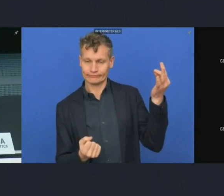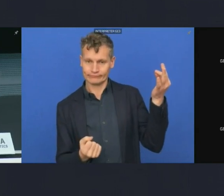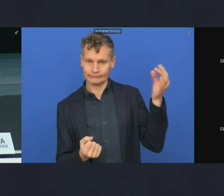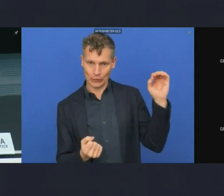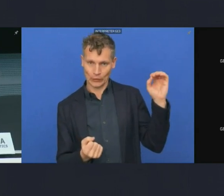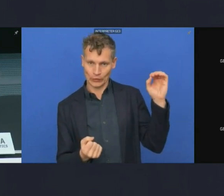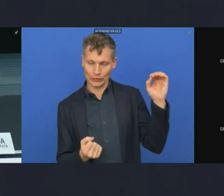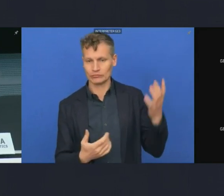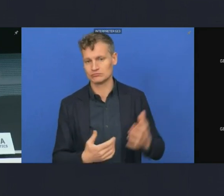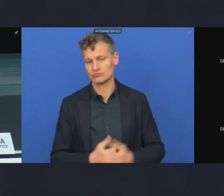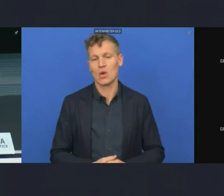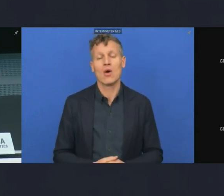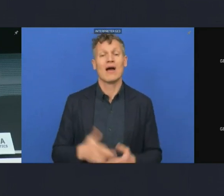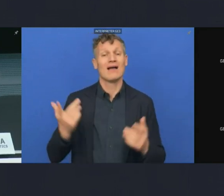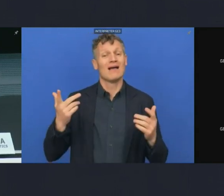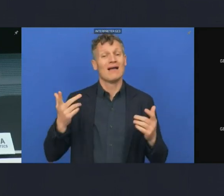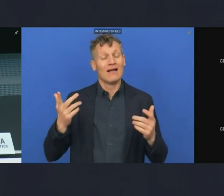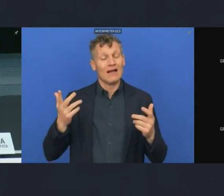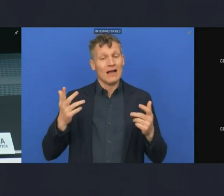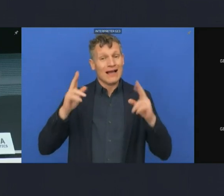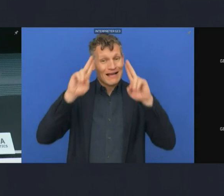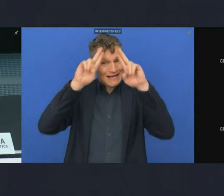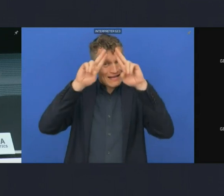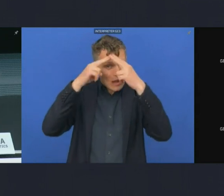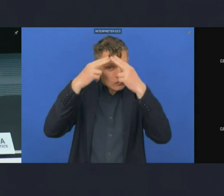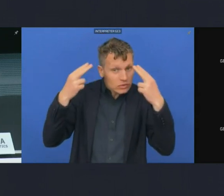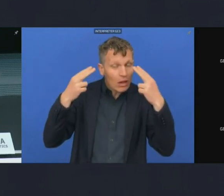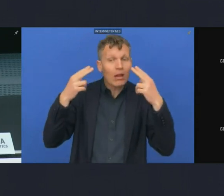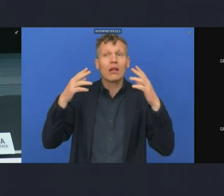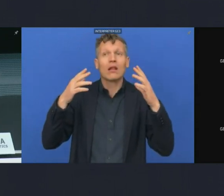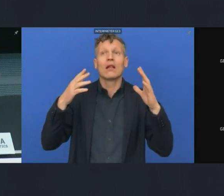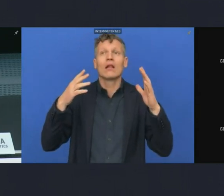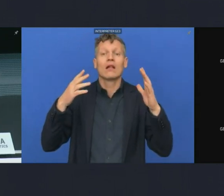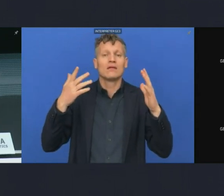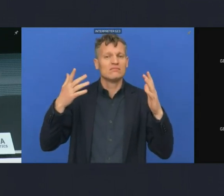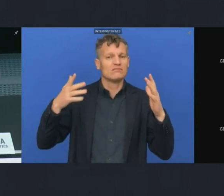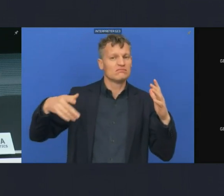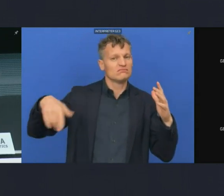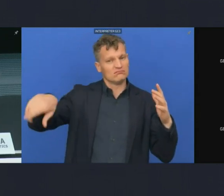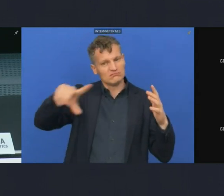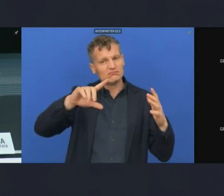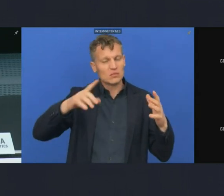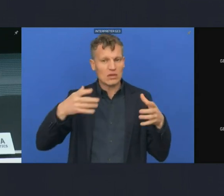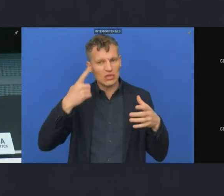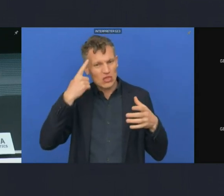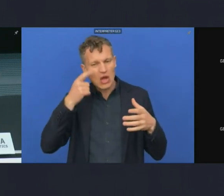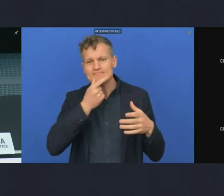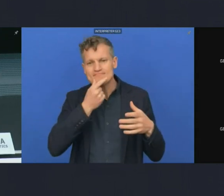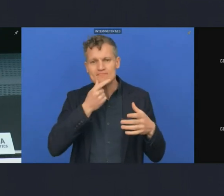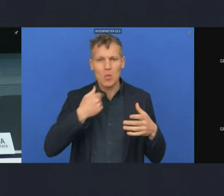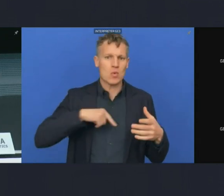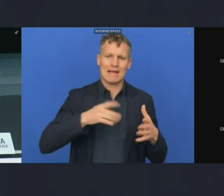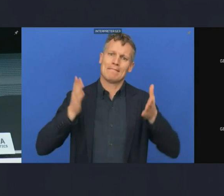we absolutely need to maintain the events in 2021. And we were supposed to organize 13 events